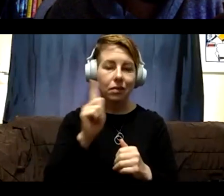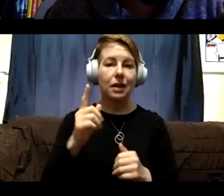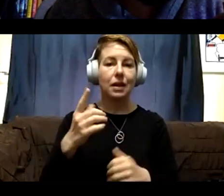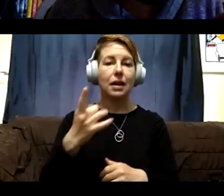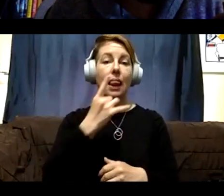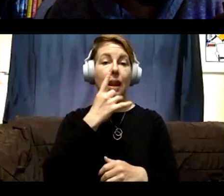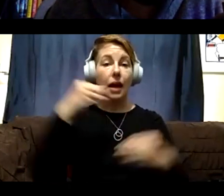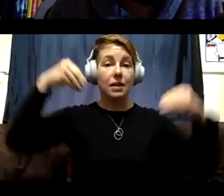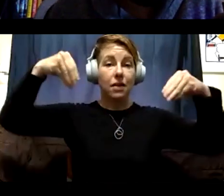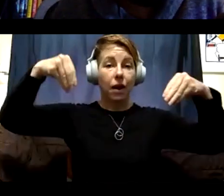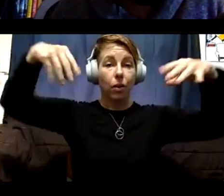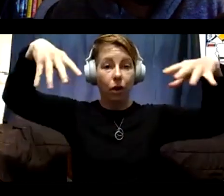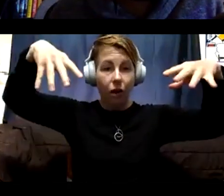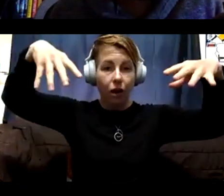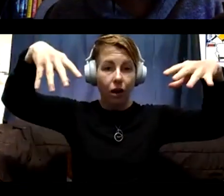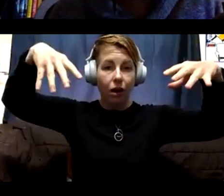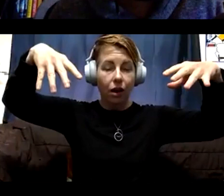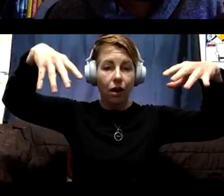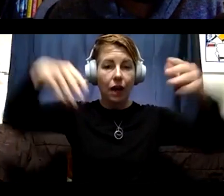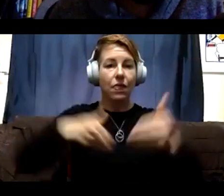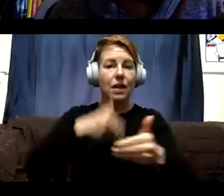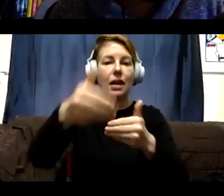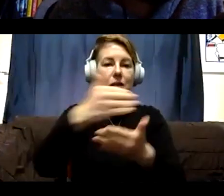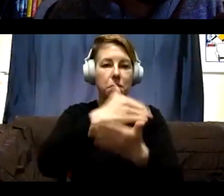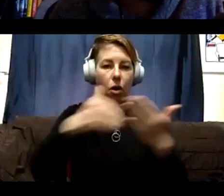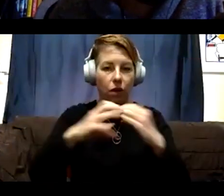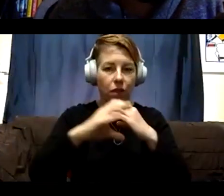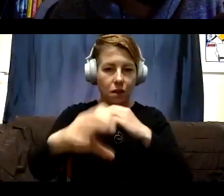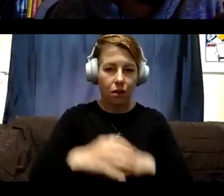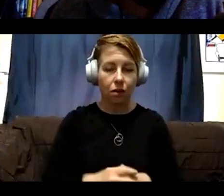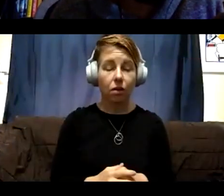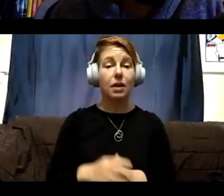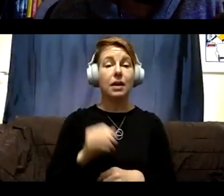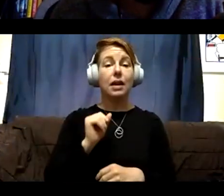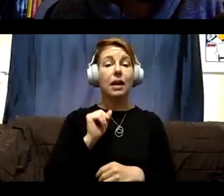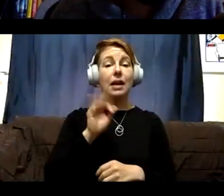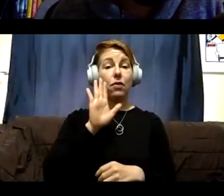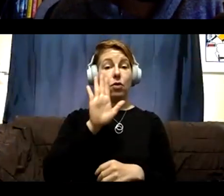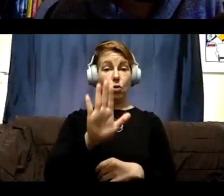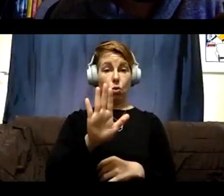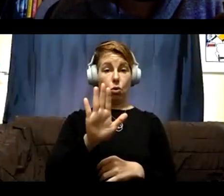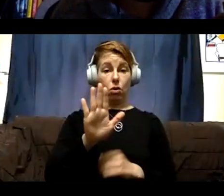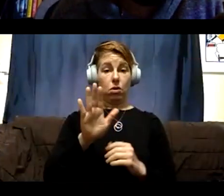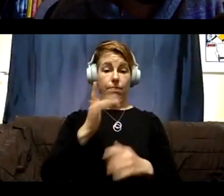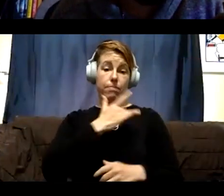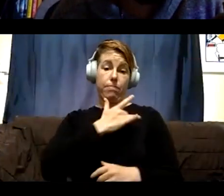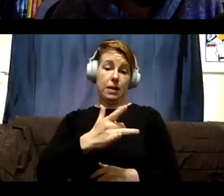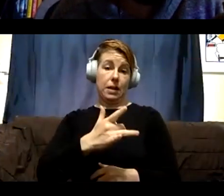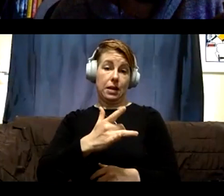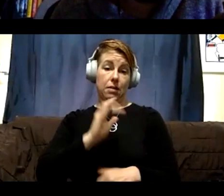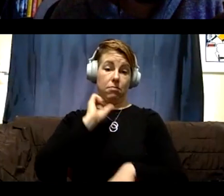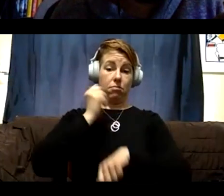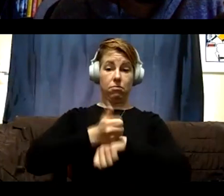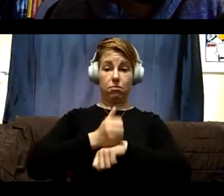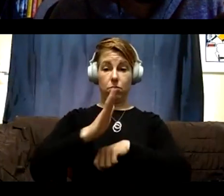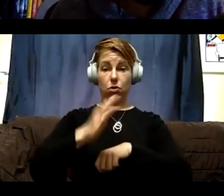next portion of the tunnel. If your organizing principle is freedom, maybe all you've done for yourself is fashion another